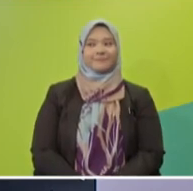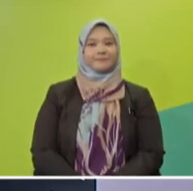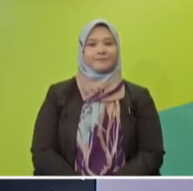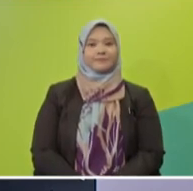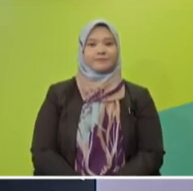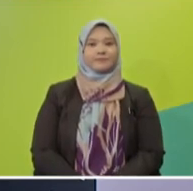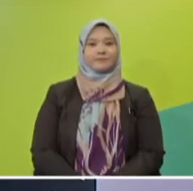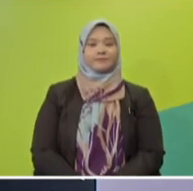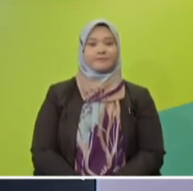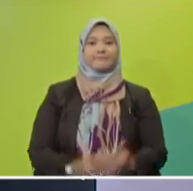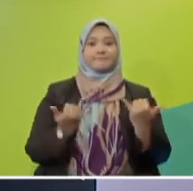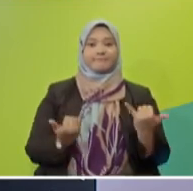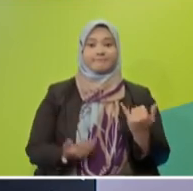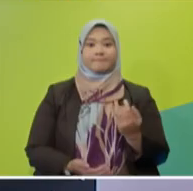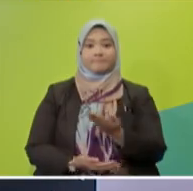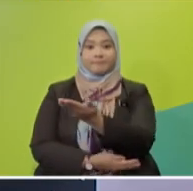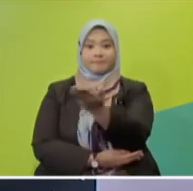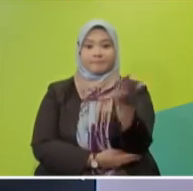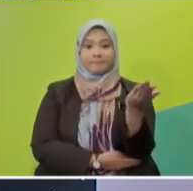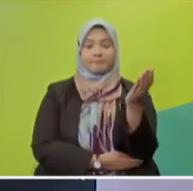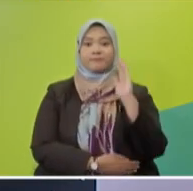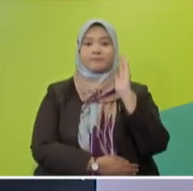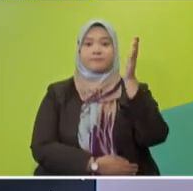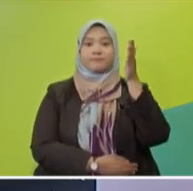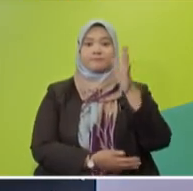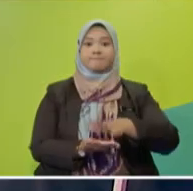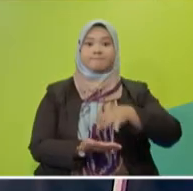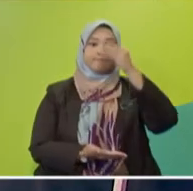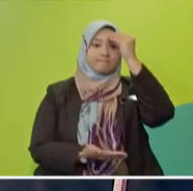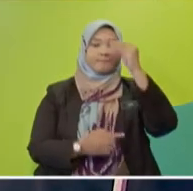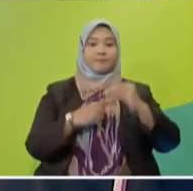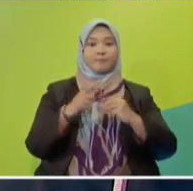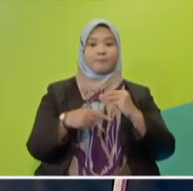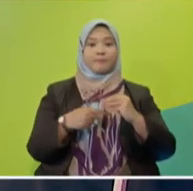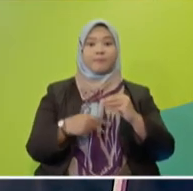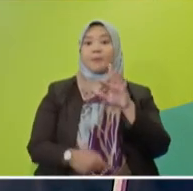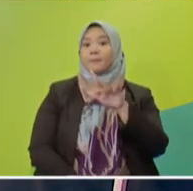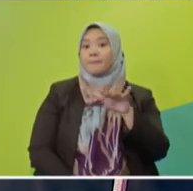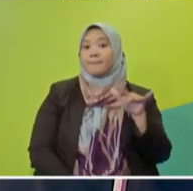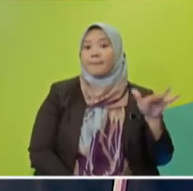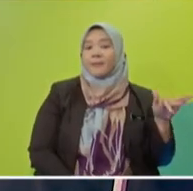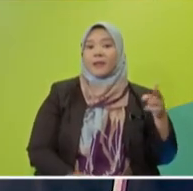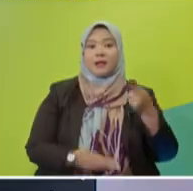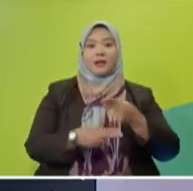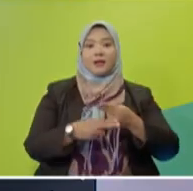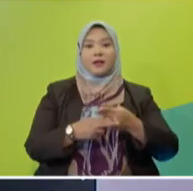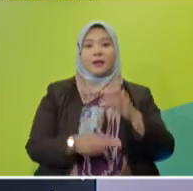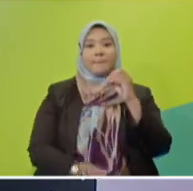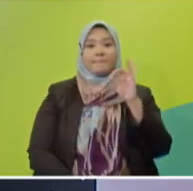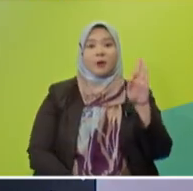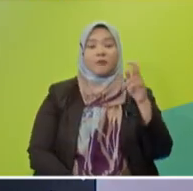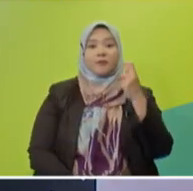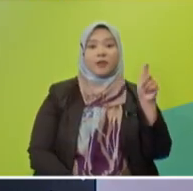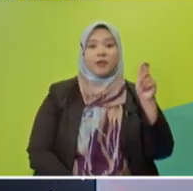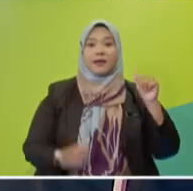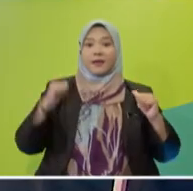the word dog. So, I'll be using the word cards to do the activity. All okay, right, teacher. Chris, can